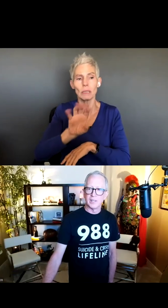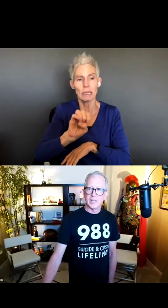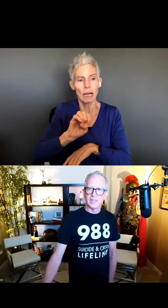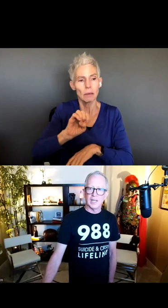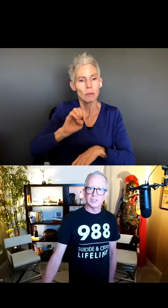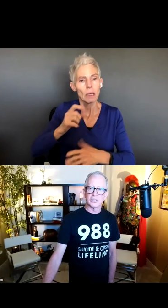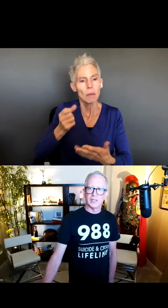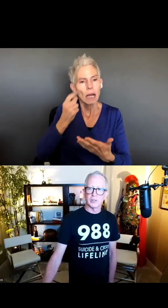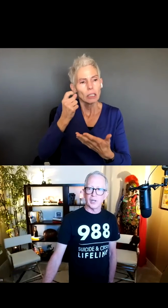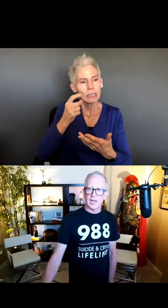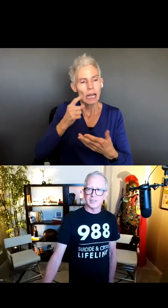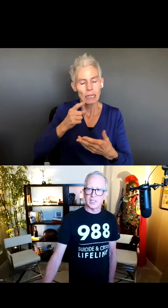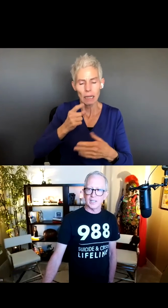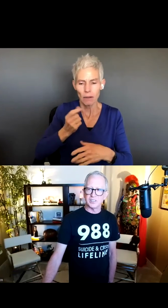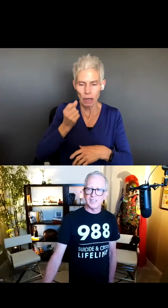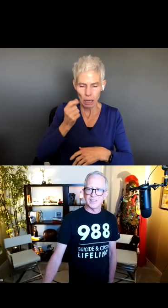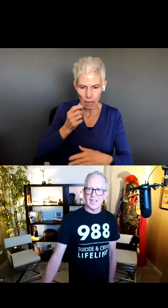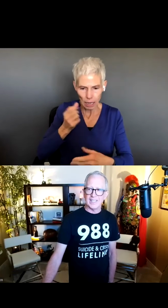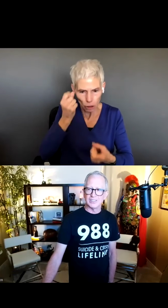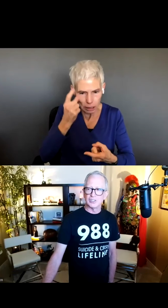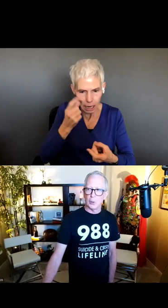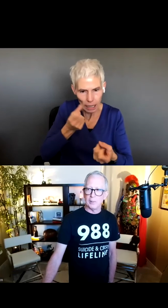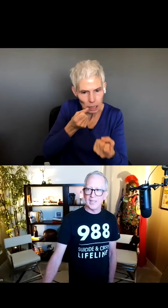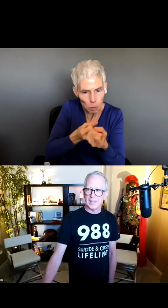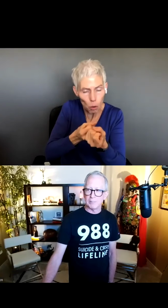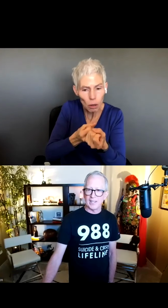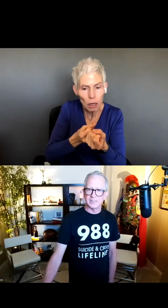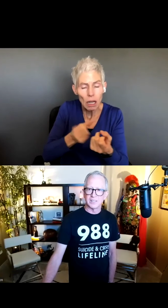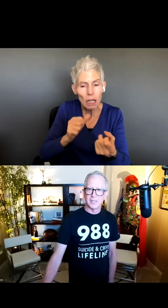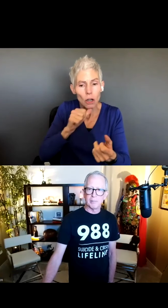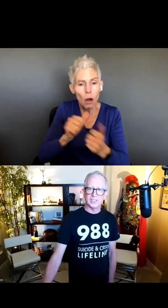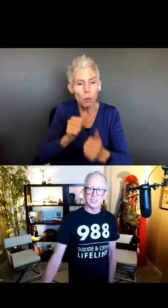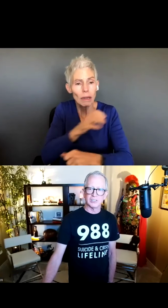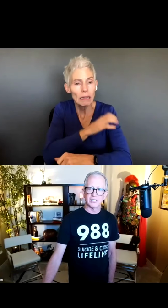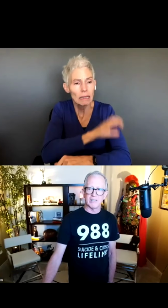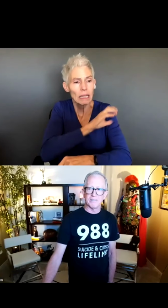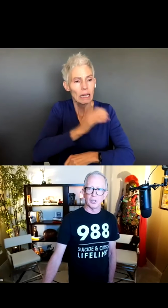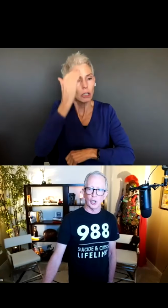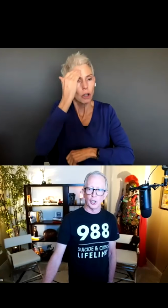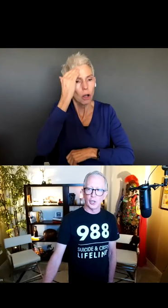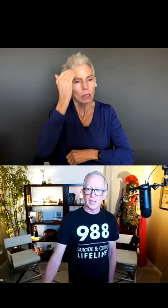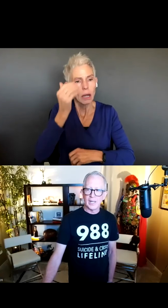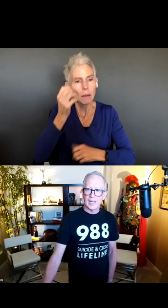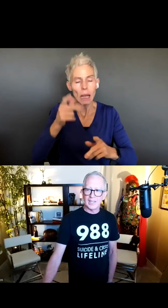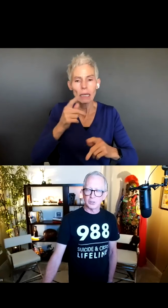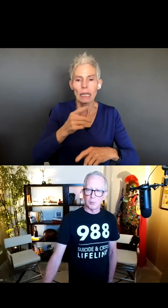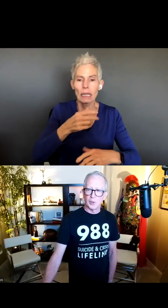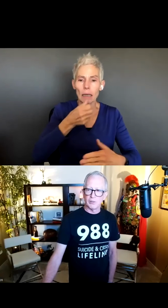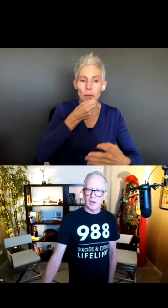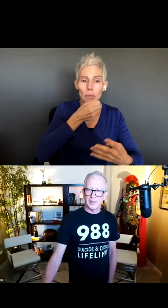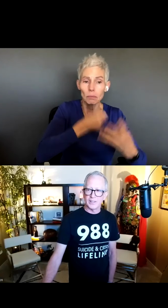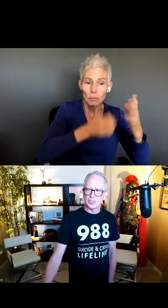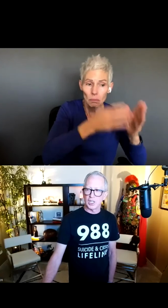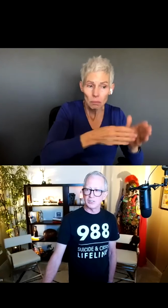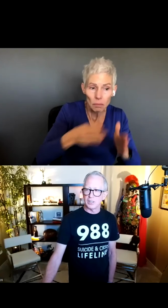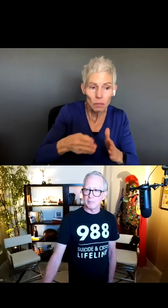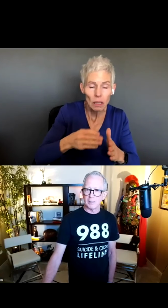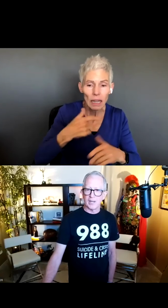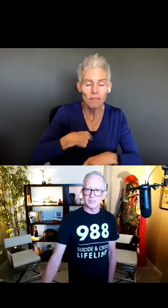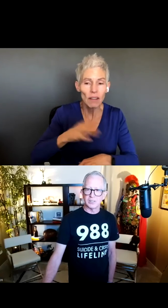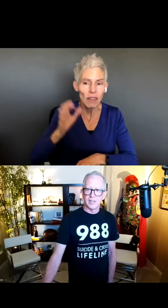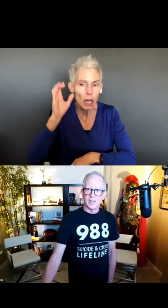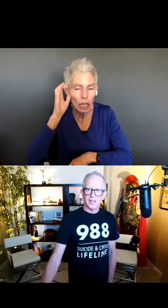support, not just clinical knowledge. I've seen this aid so many inmates, patients, as they feel heard and supported rather than judged